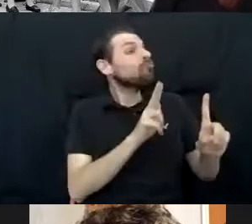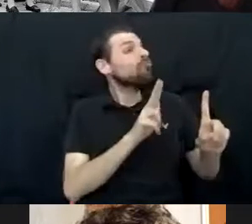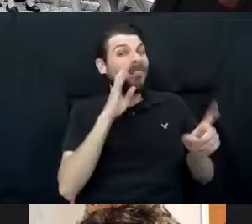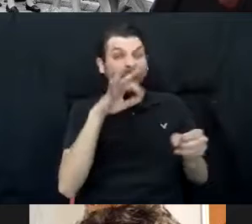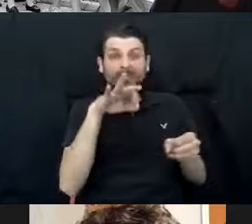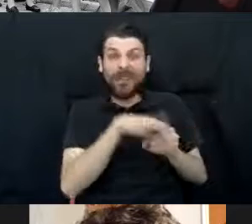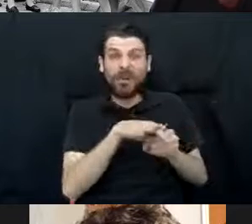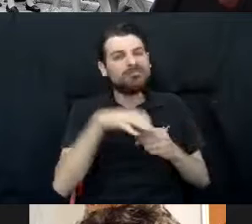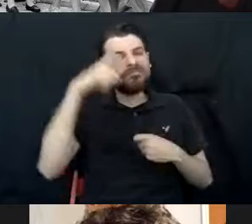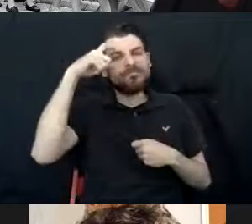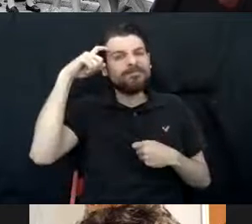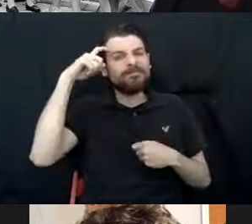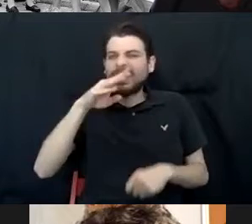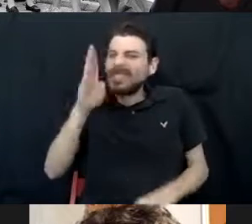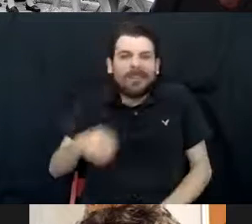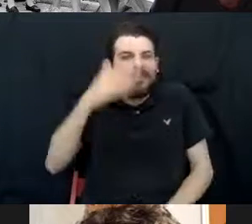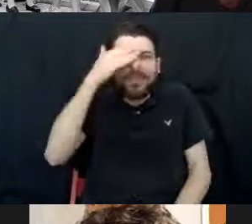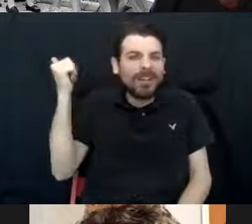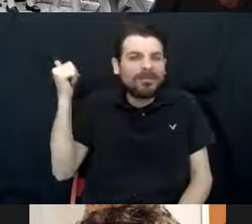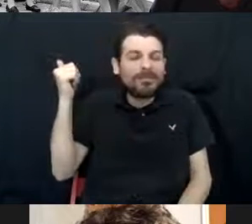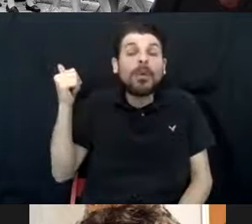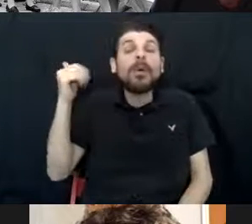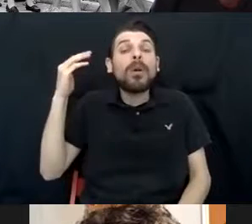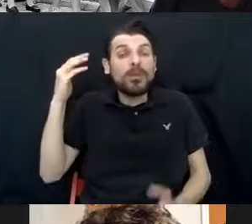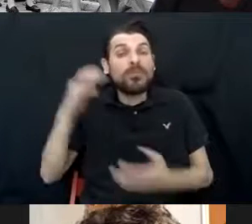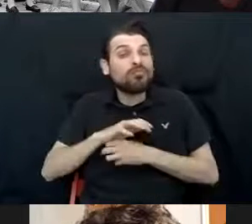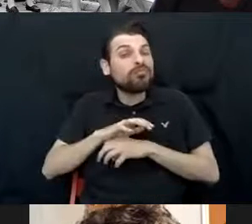mind how to live. Now this quote